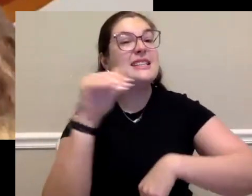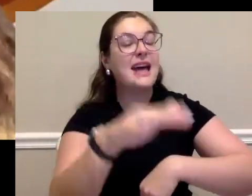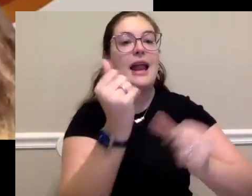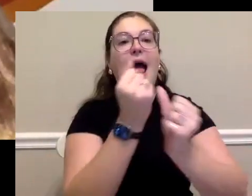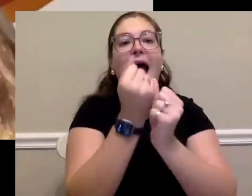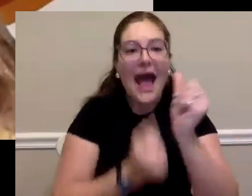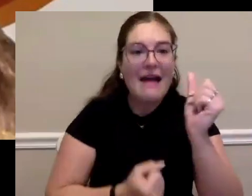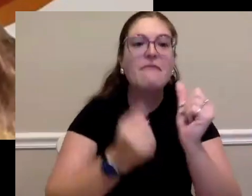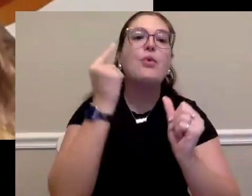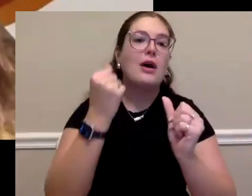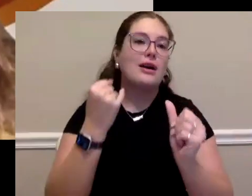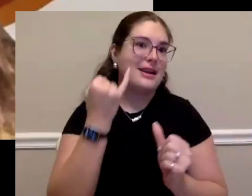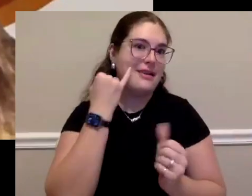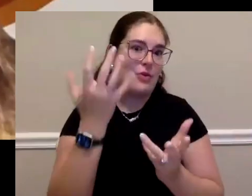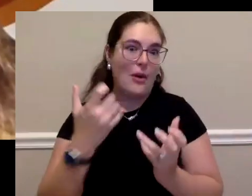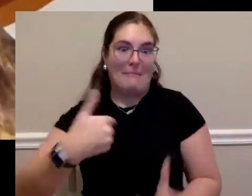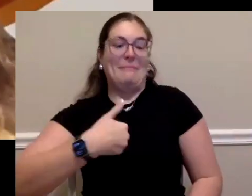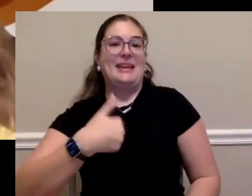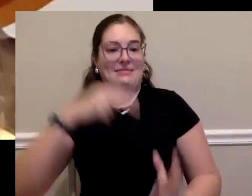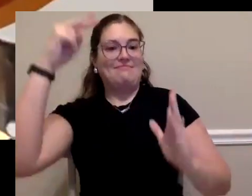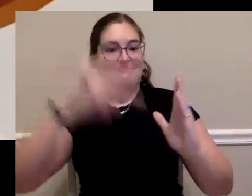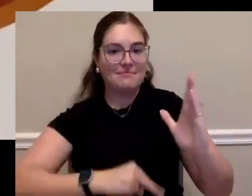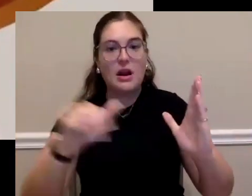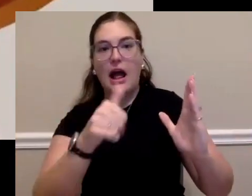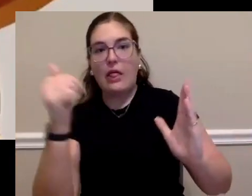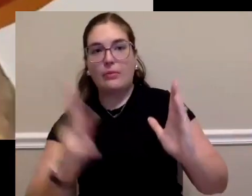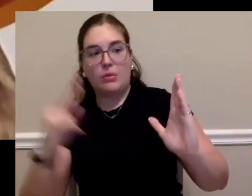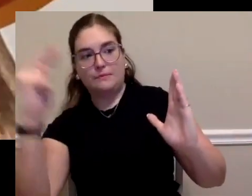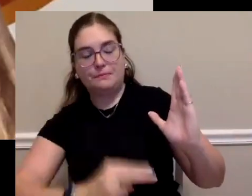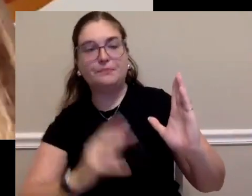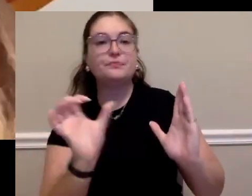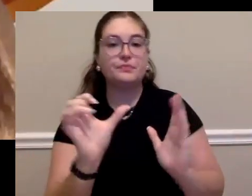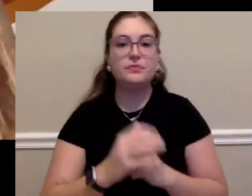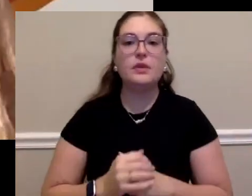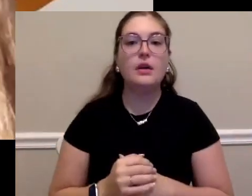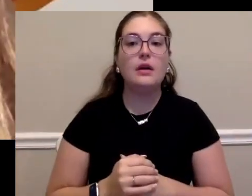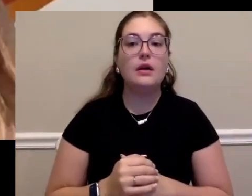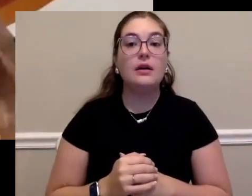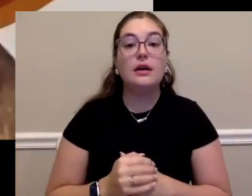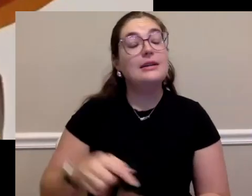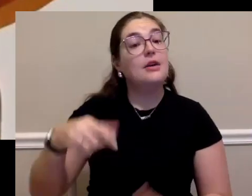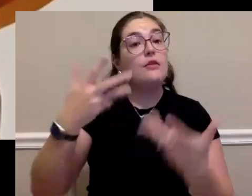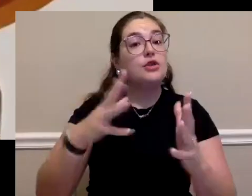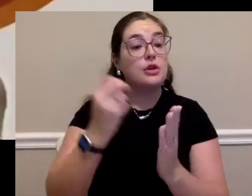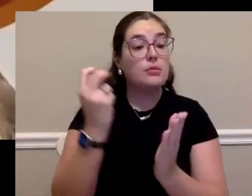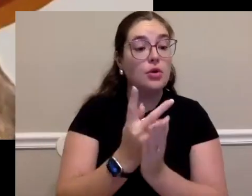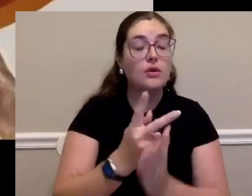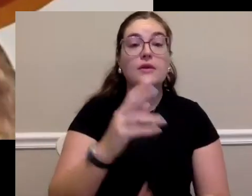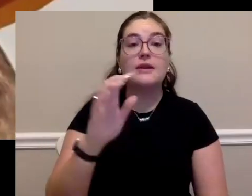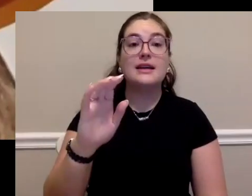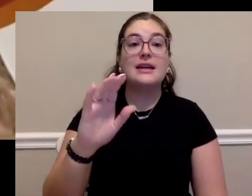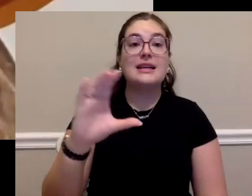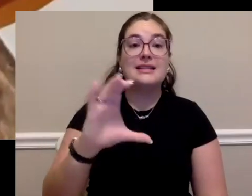your message to be visible to everyone else. The webinar has been approved for CE use. Within